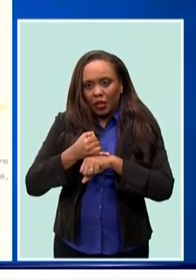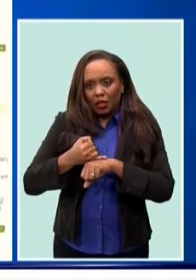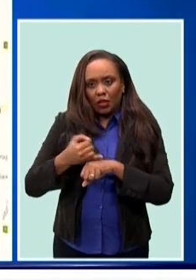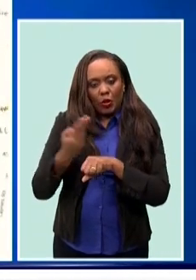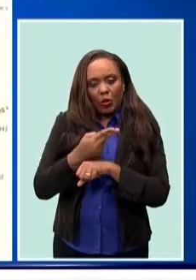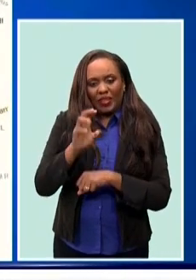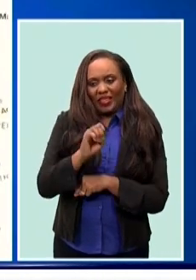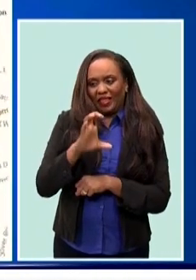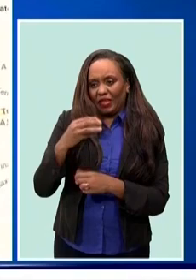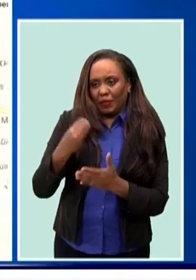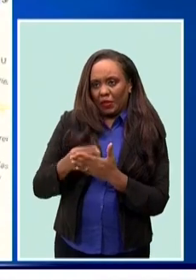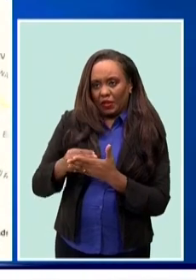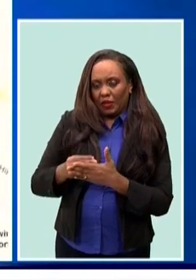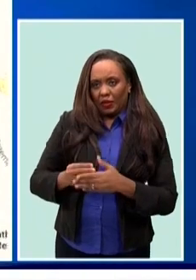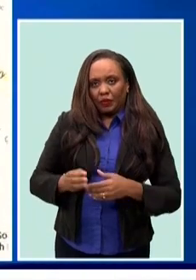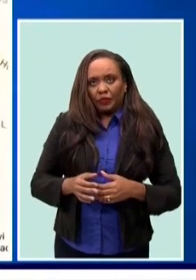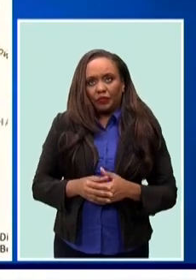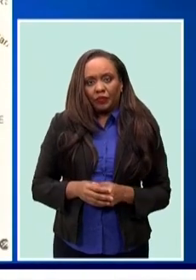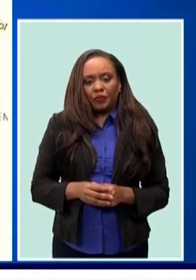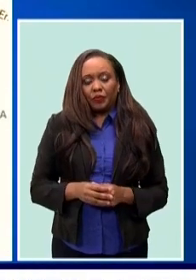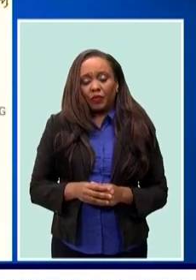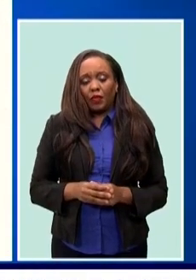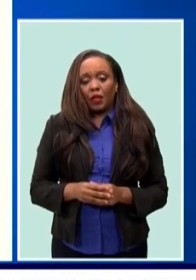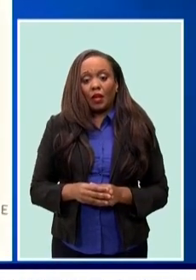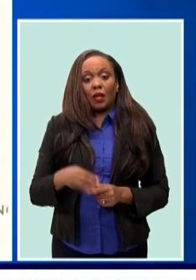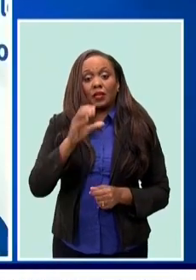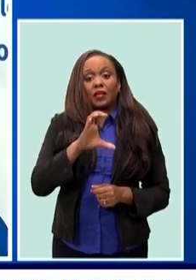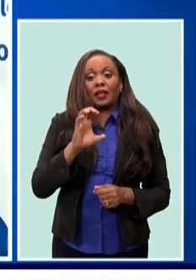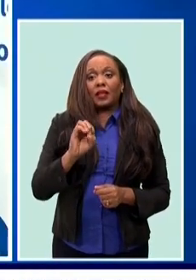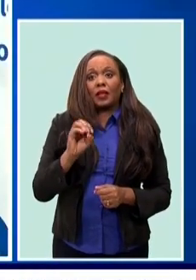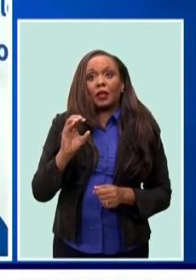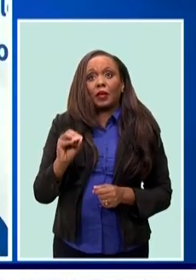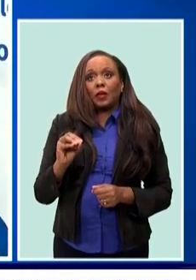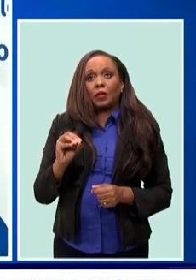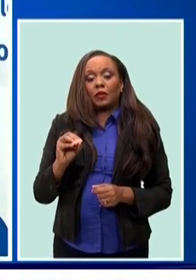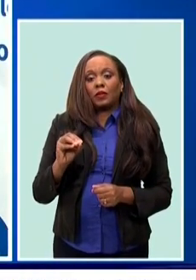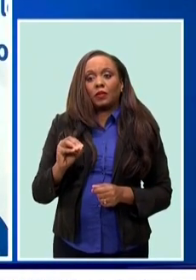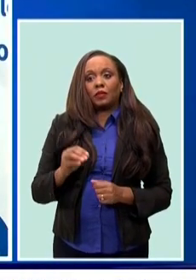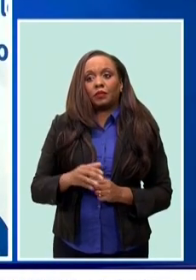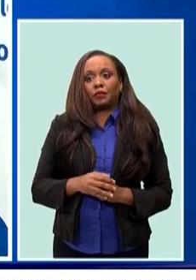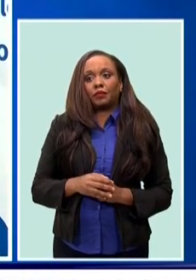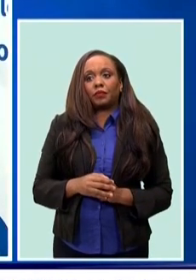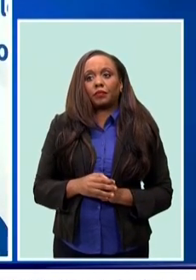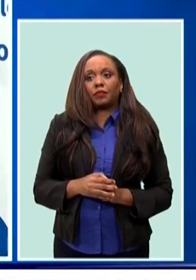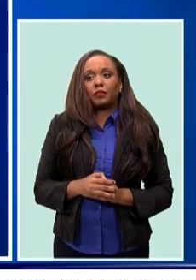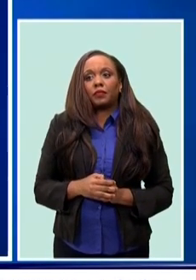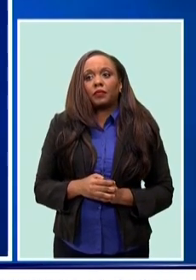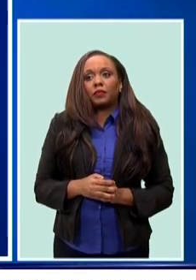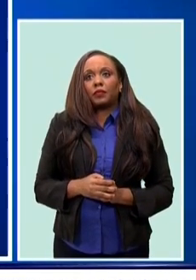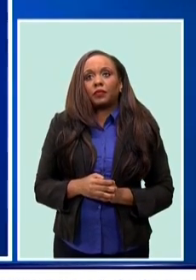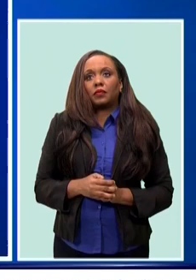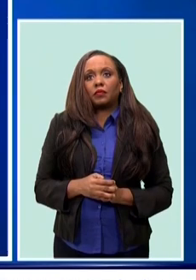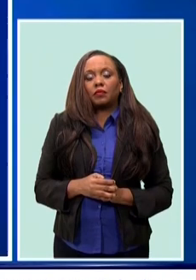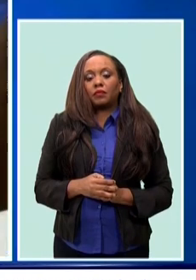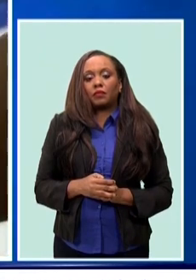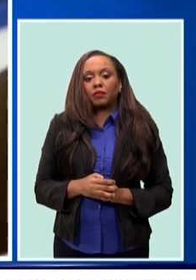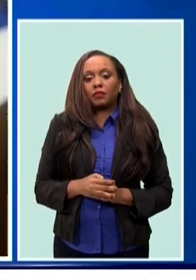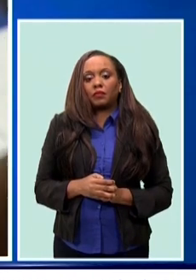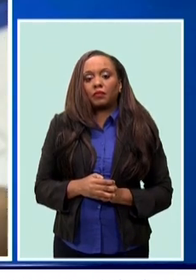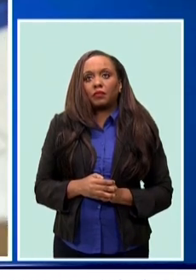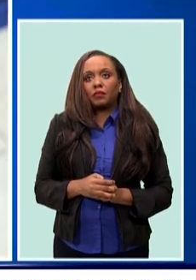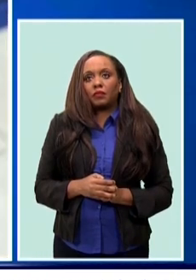currency. The chief executive officer of BIT, Senator Rodden Adams, says every what the ECCB in the is trying to do